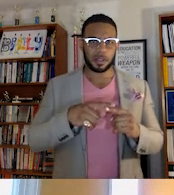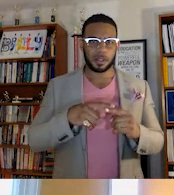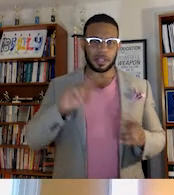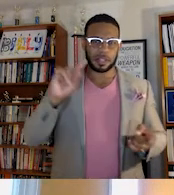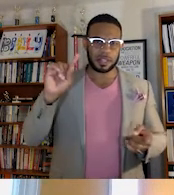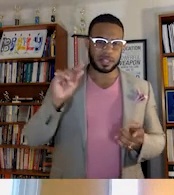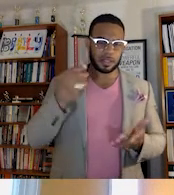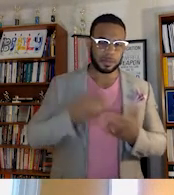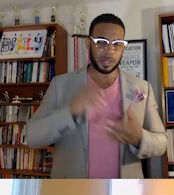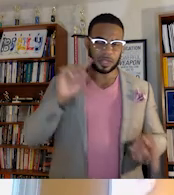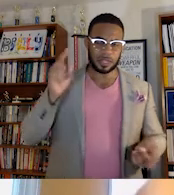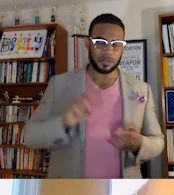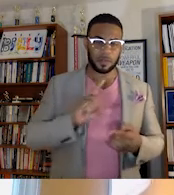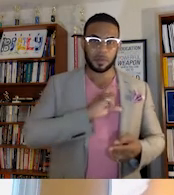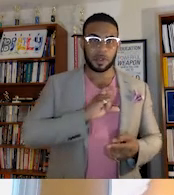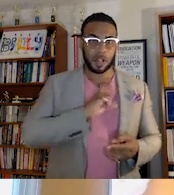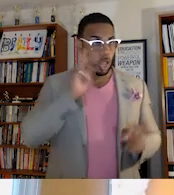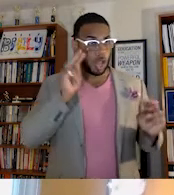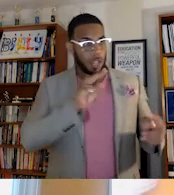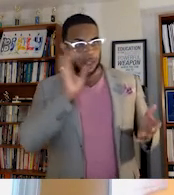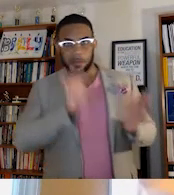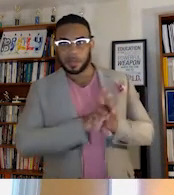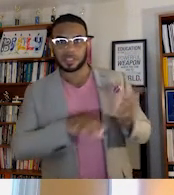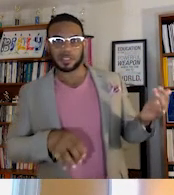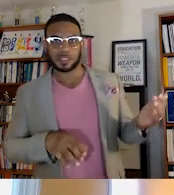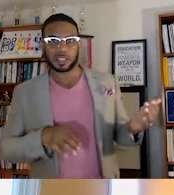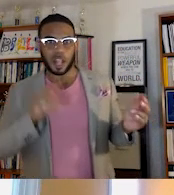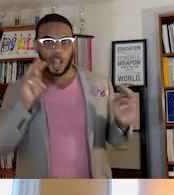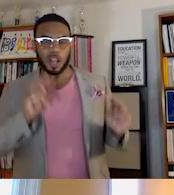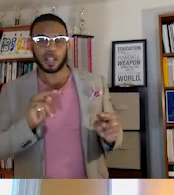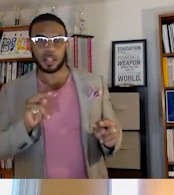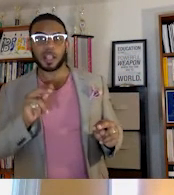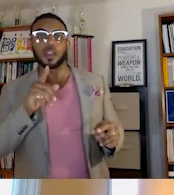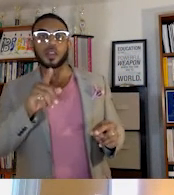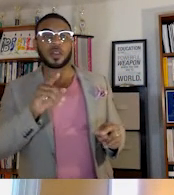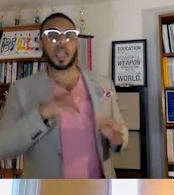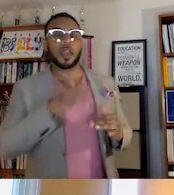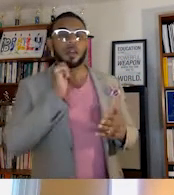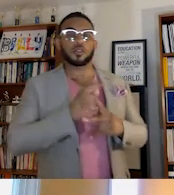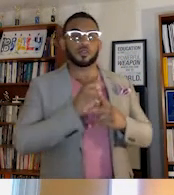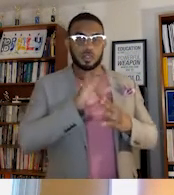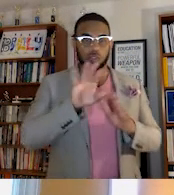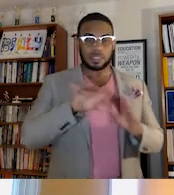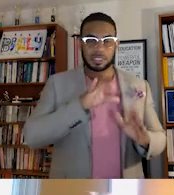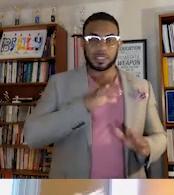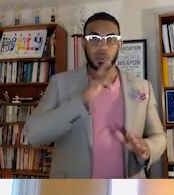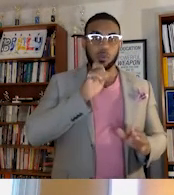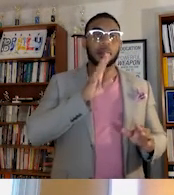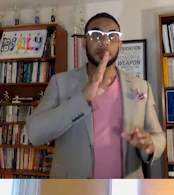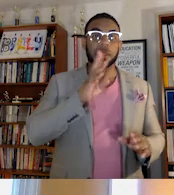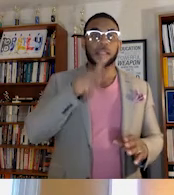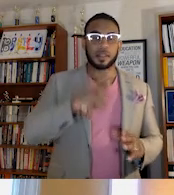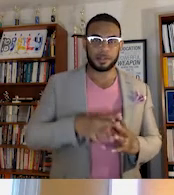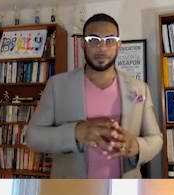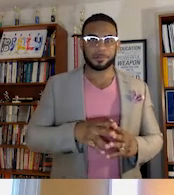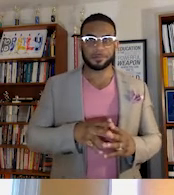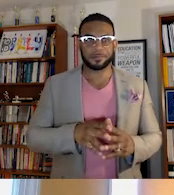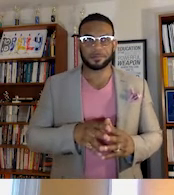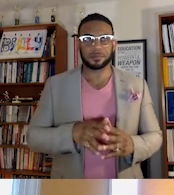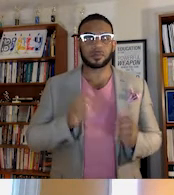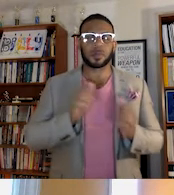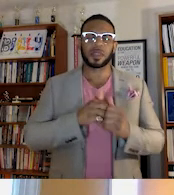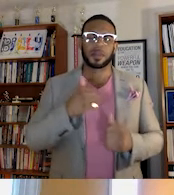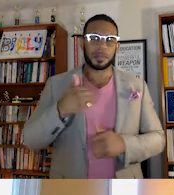defunding the police, just look at that picture. Look at how you're treating your citizens who are speaking up